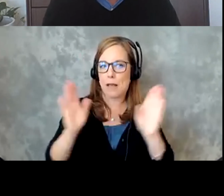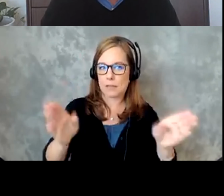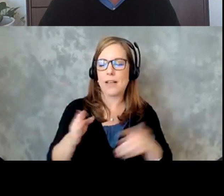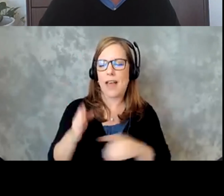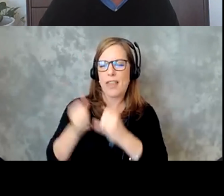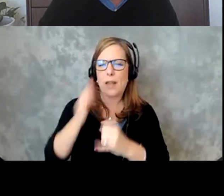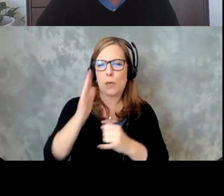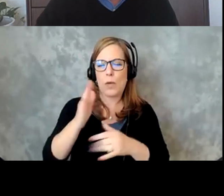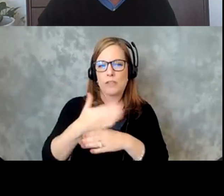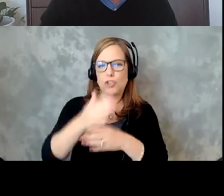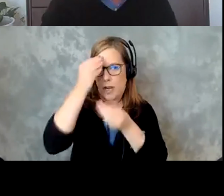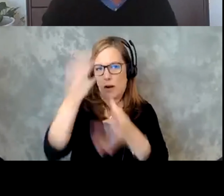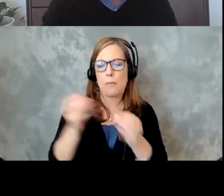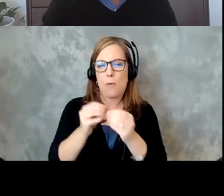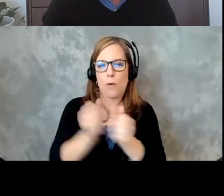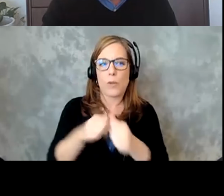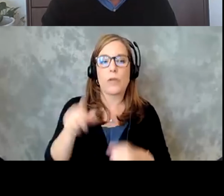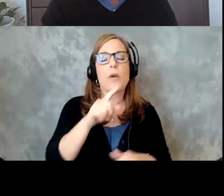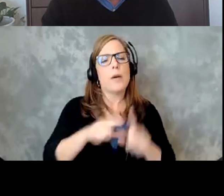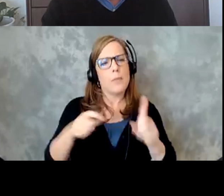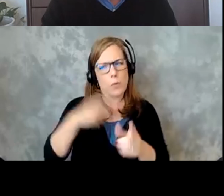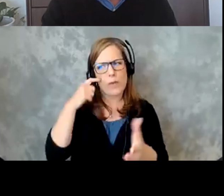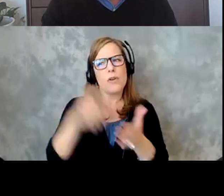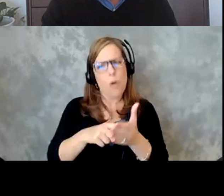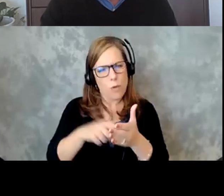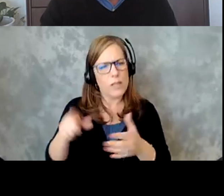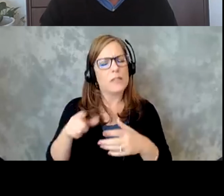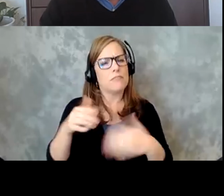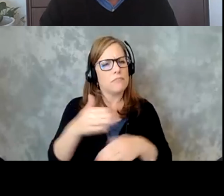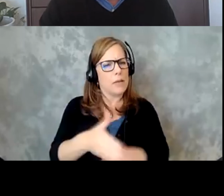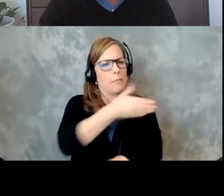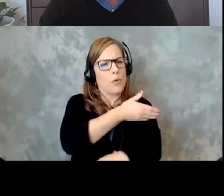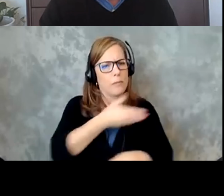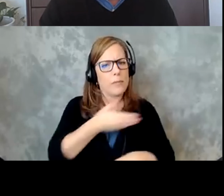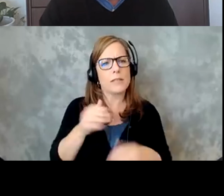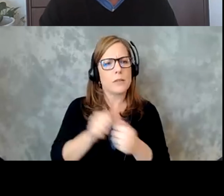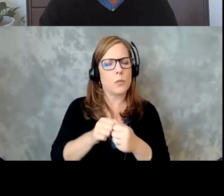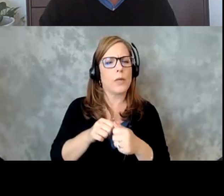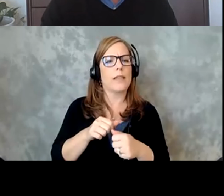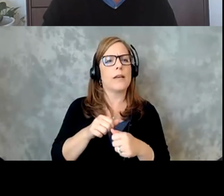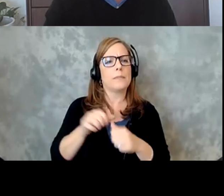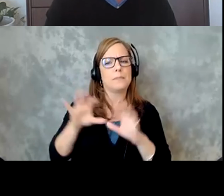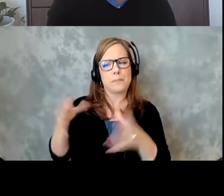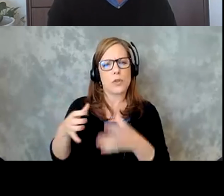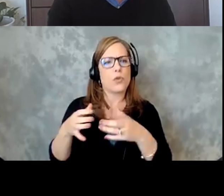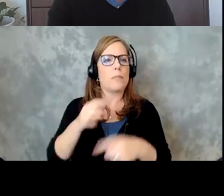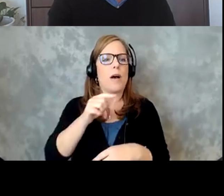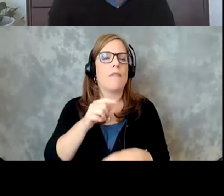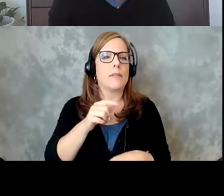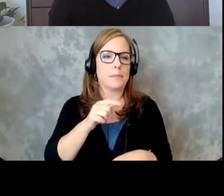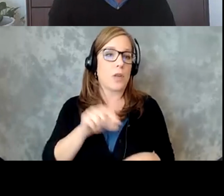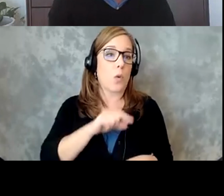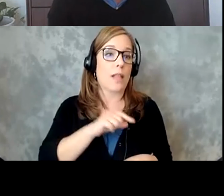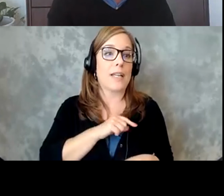noticed major improvements in the quality of chronic disease management, and just